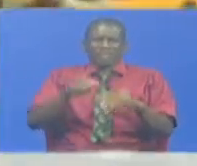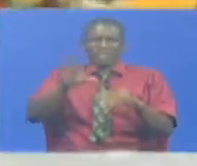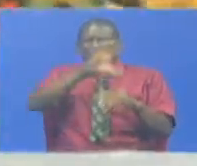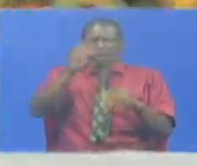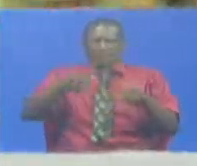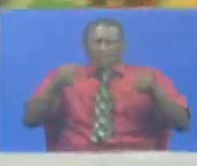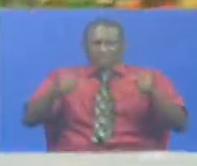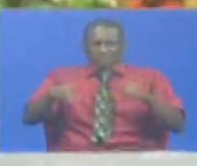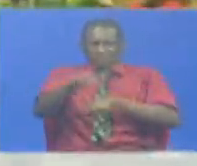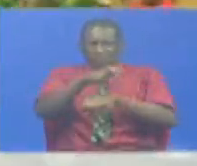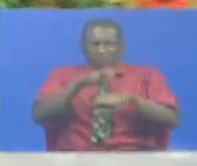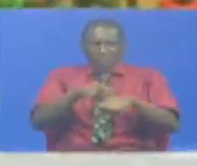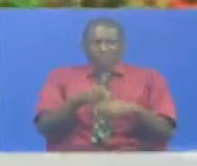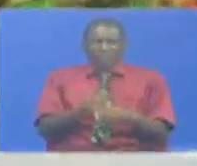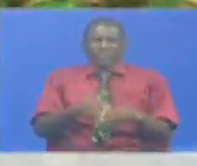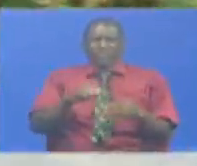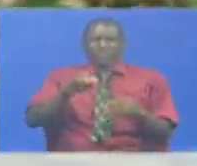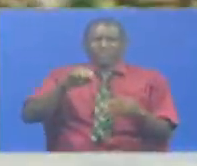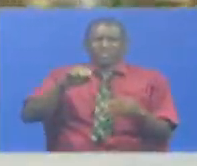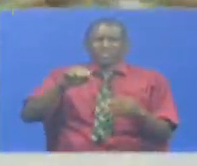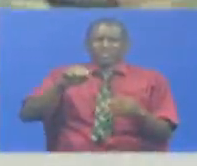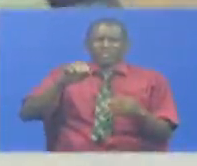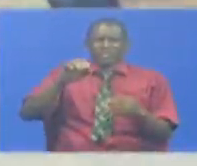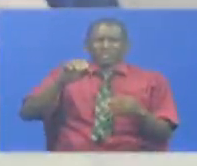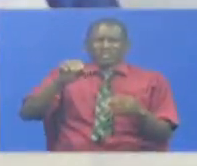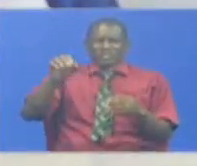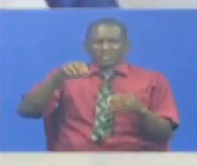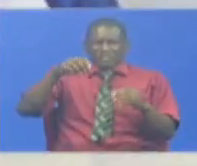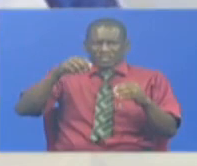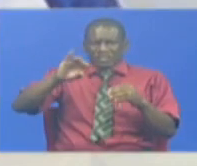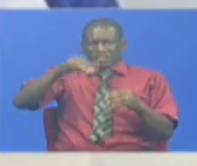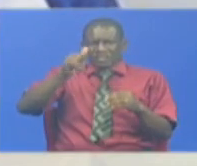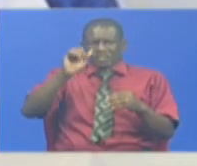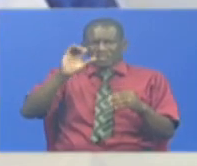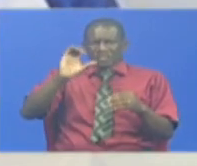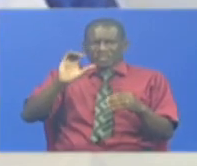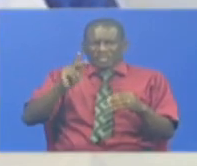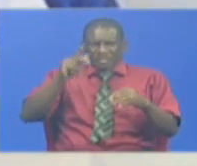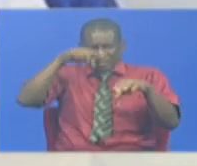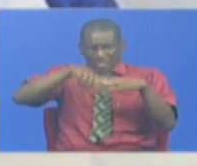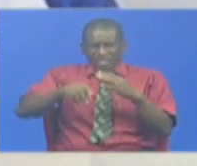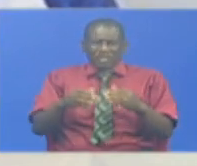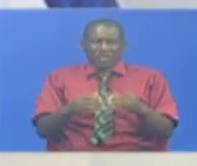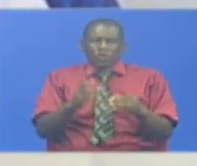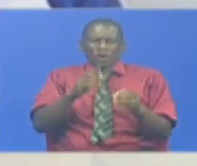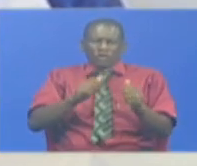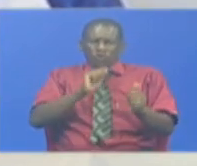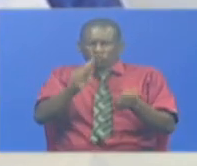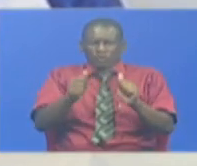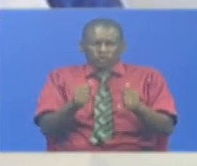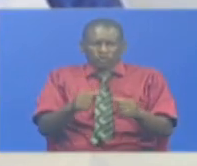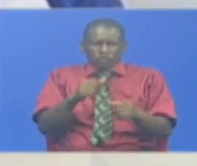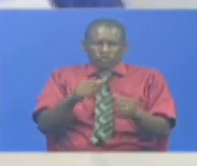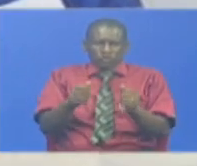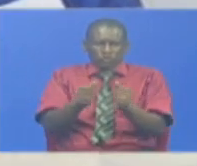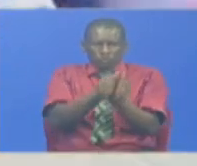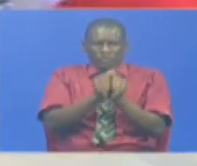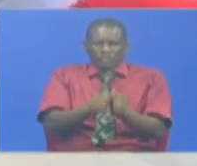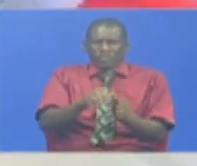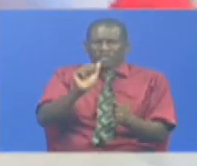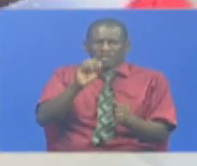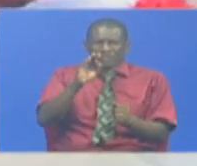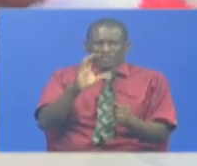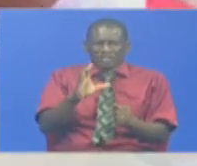quarterfinal. Jacques' goal, the difference. Hata kuna game tumecheza na FC. Ilikuwa ni hiyo